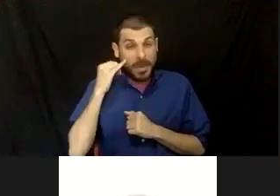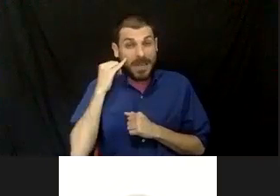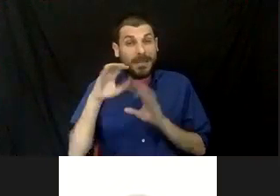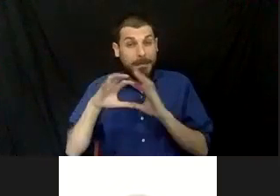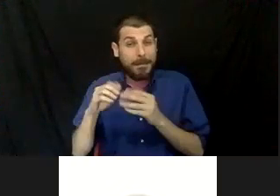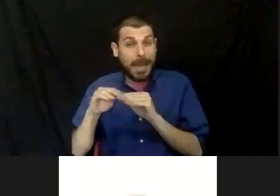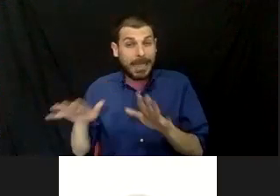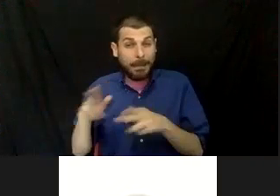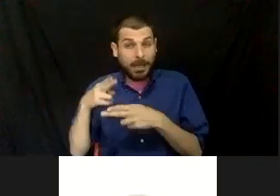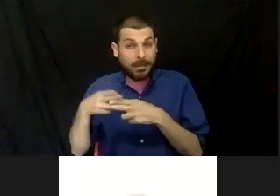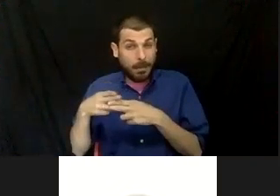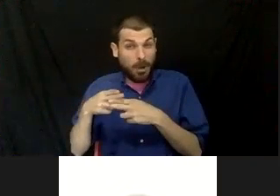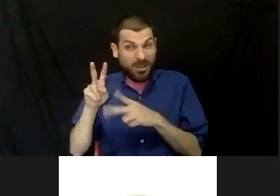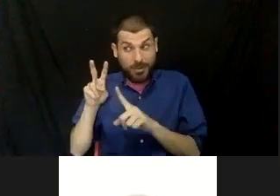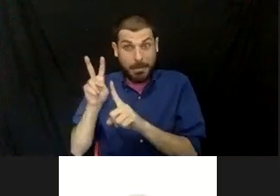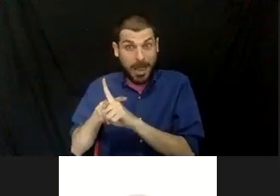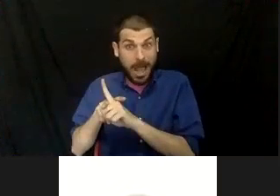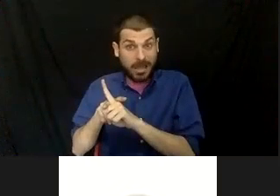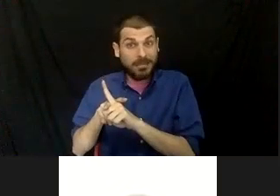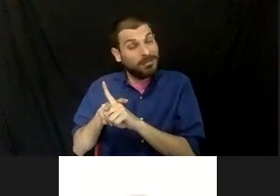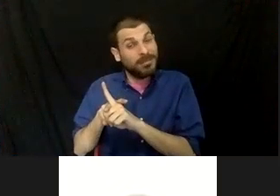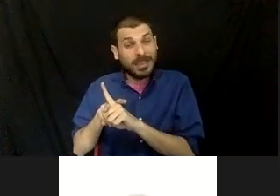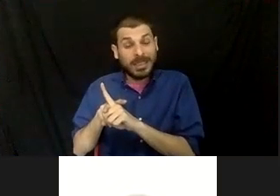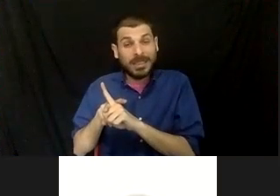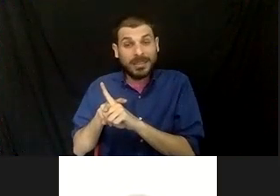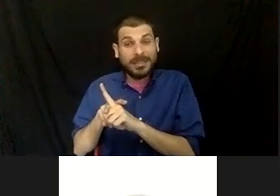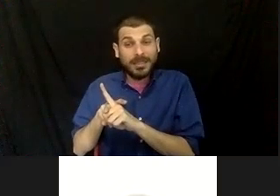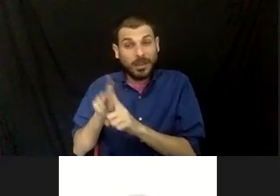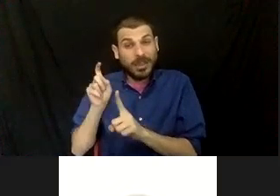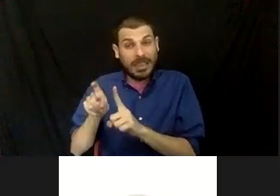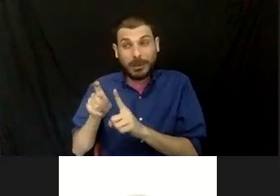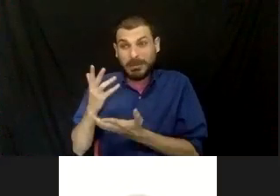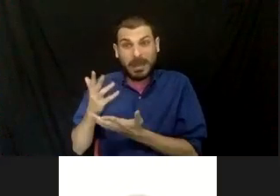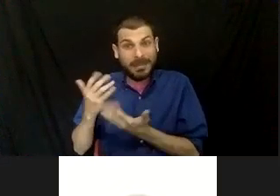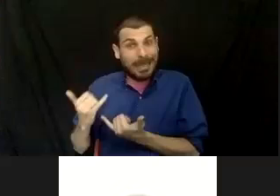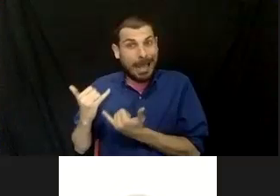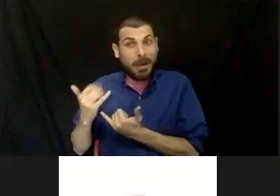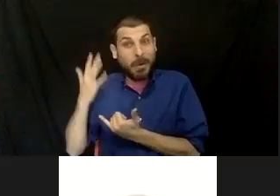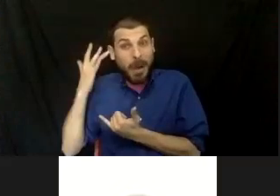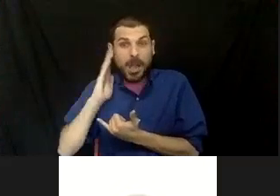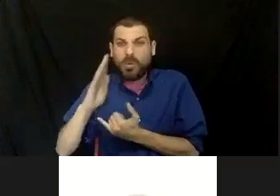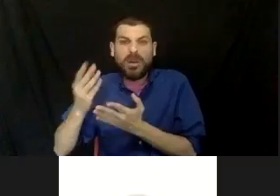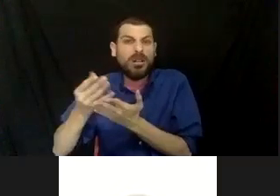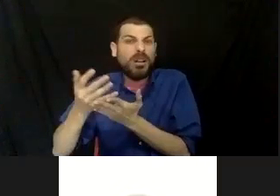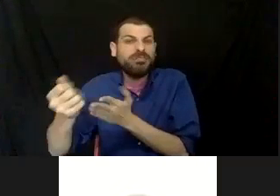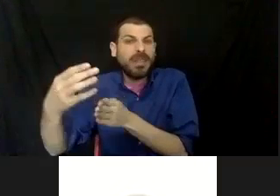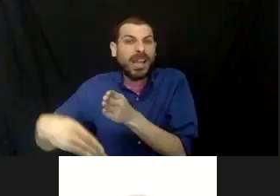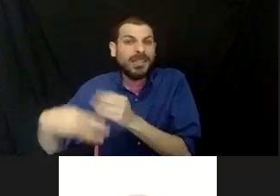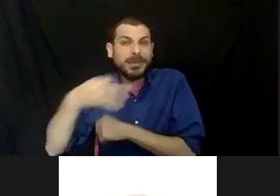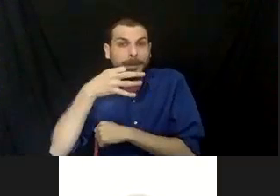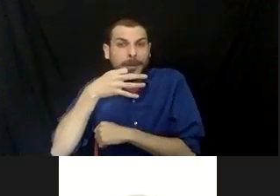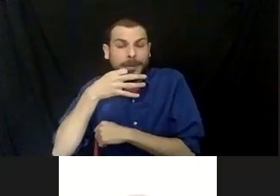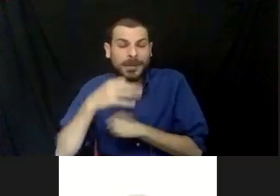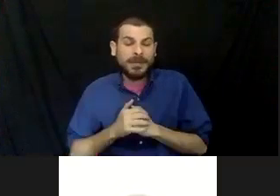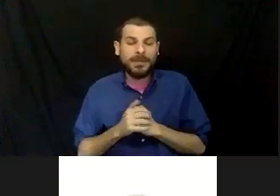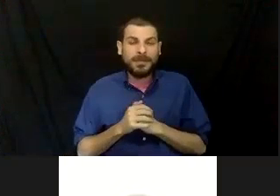that application in, excuse me, sooner than later. So,